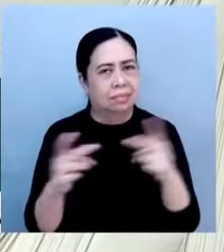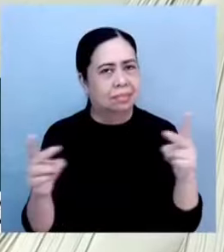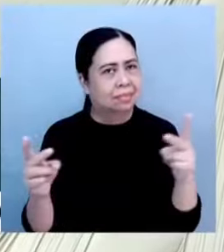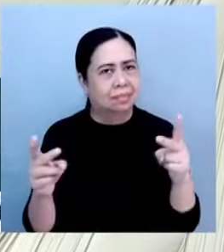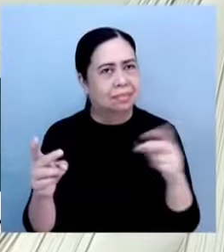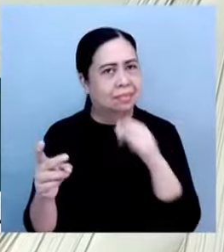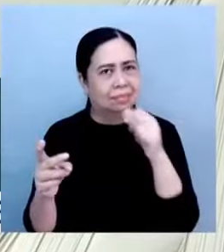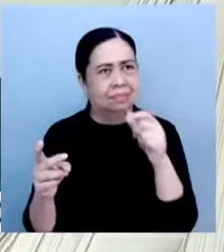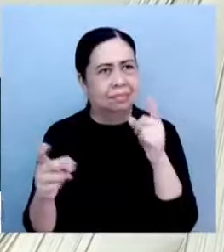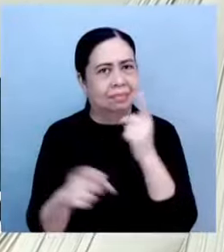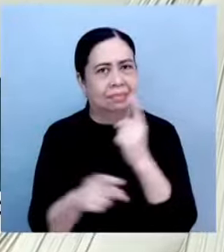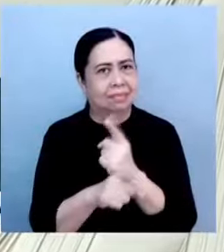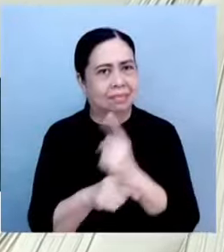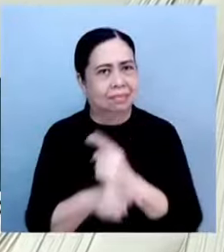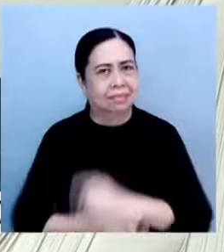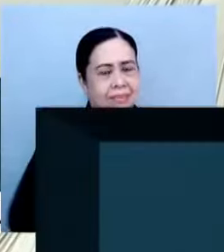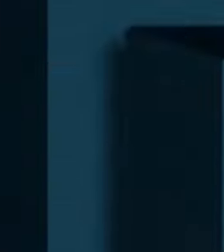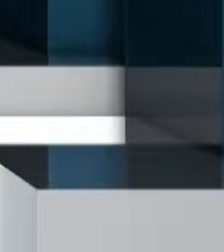undemocratic.